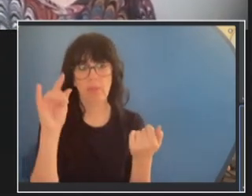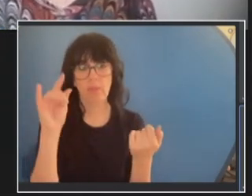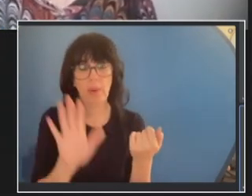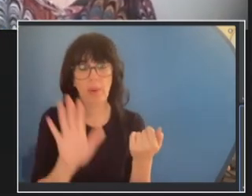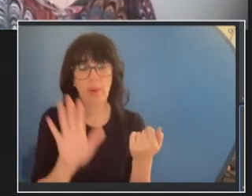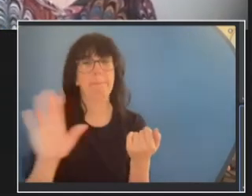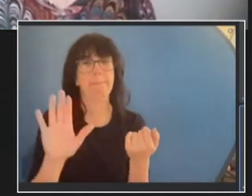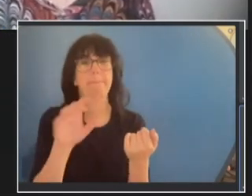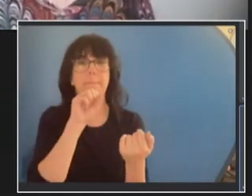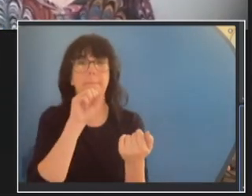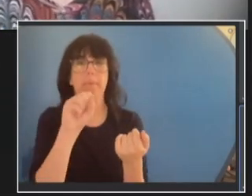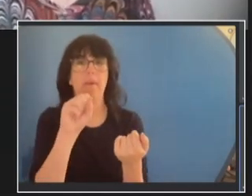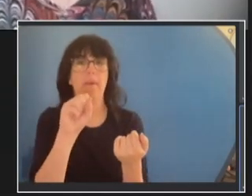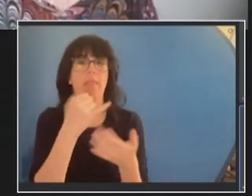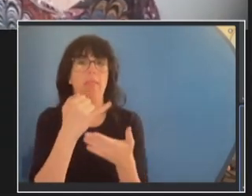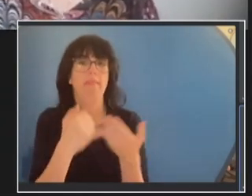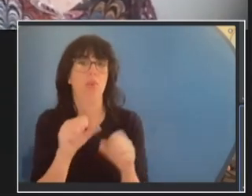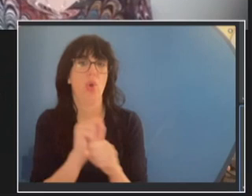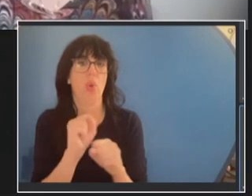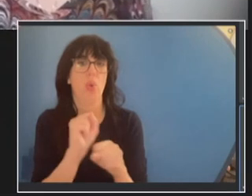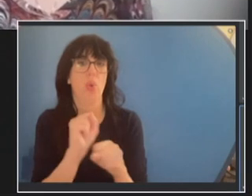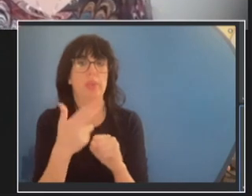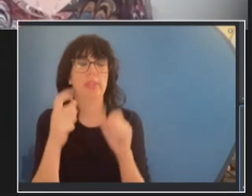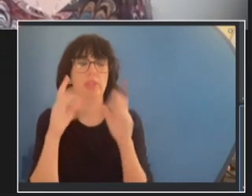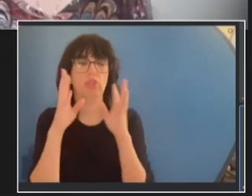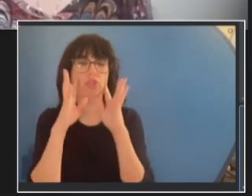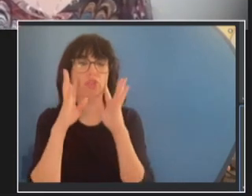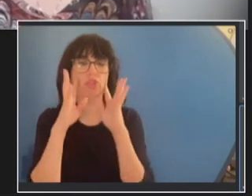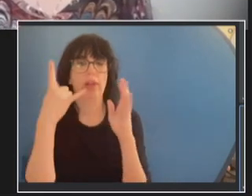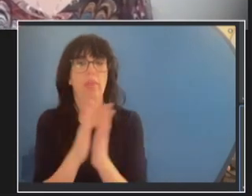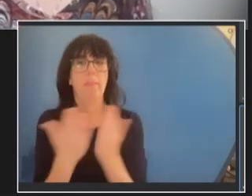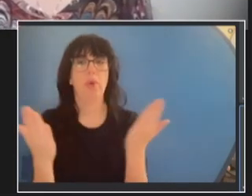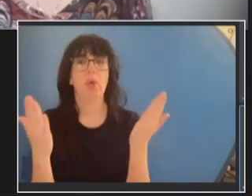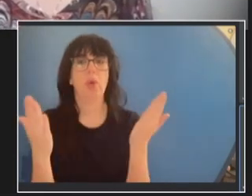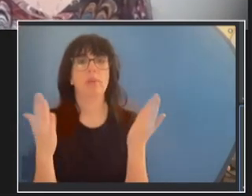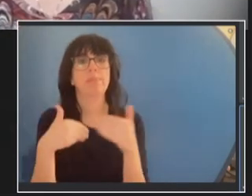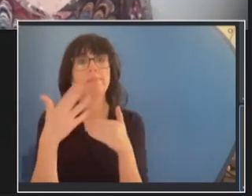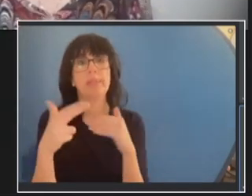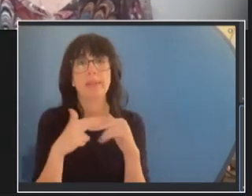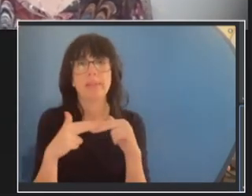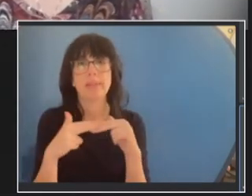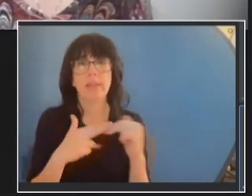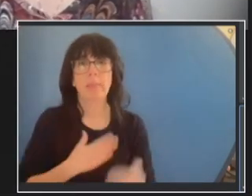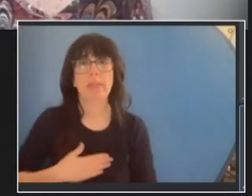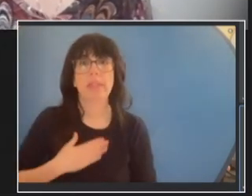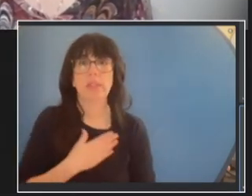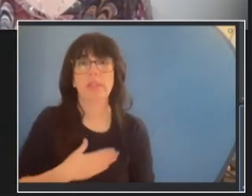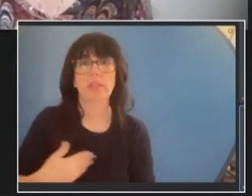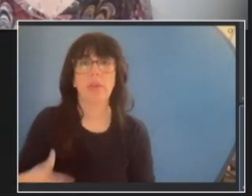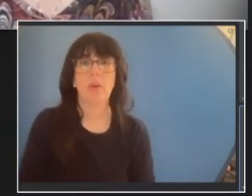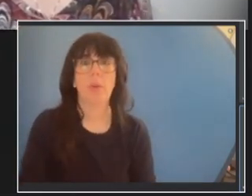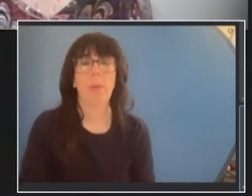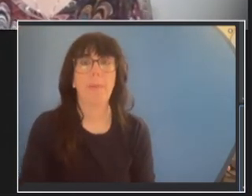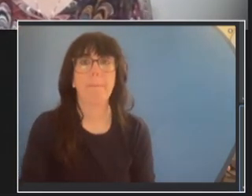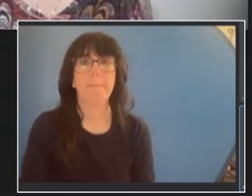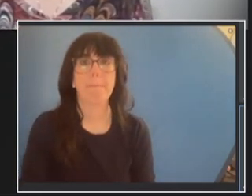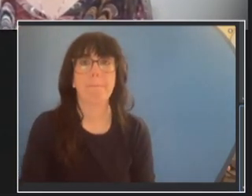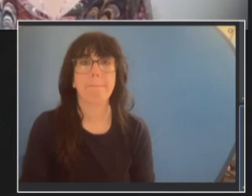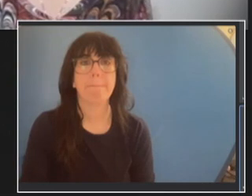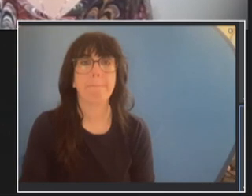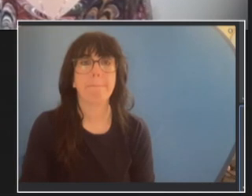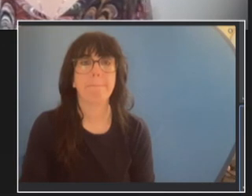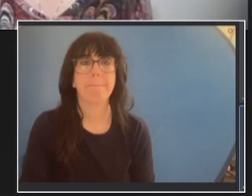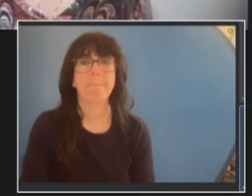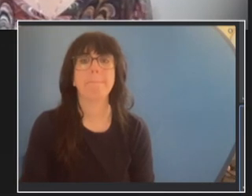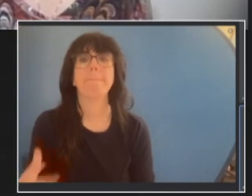artwork that he created for the book. So if you go to the next slide, please, I will read some excerpts